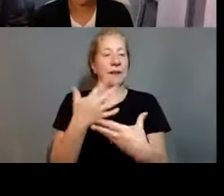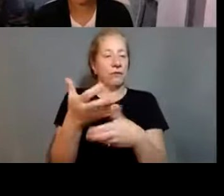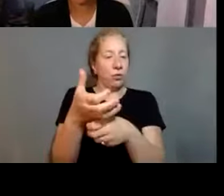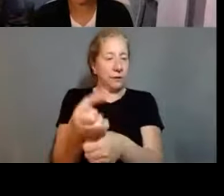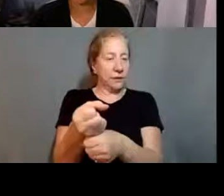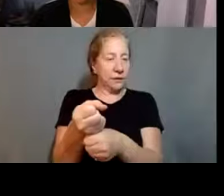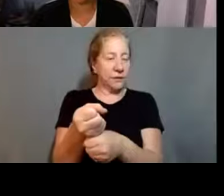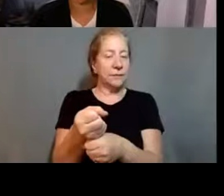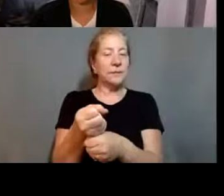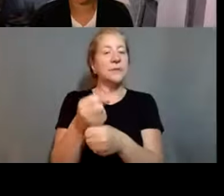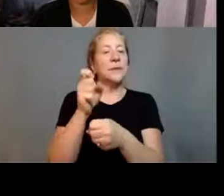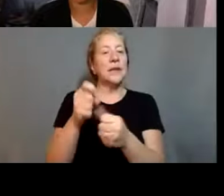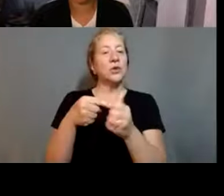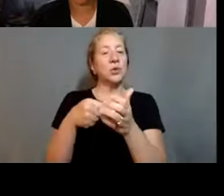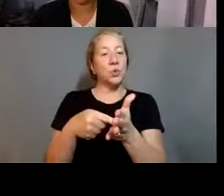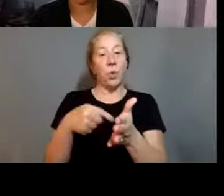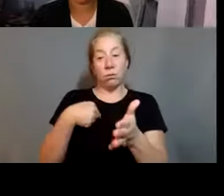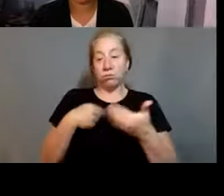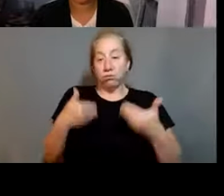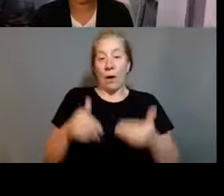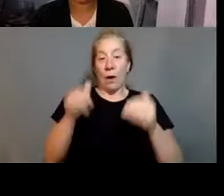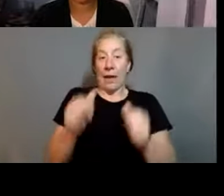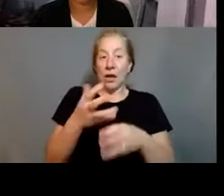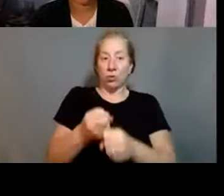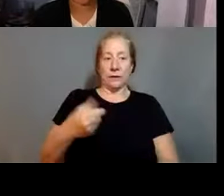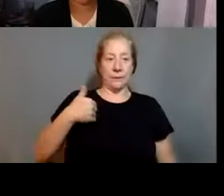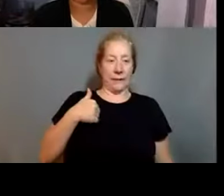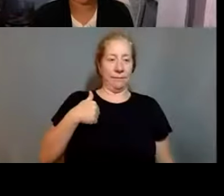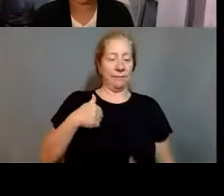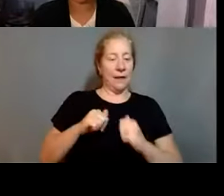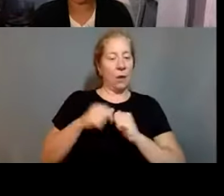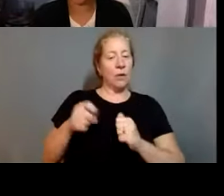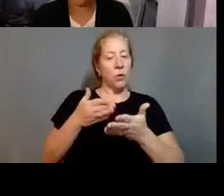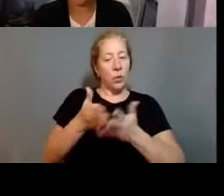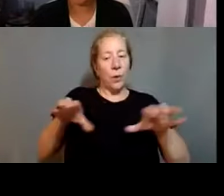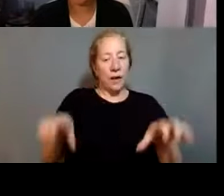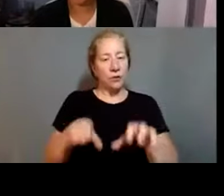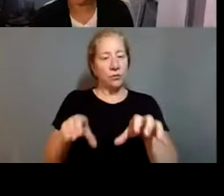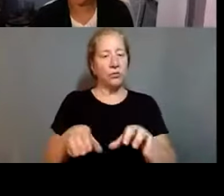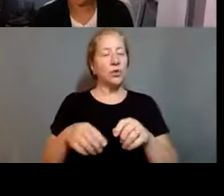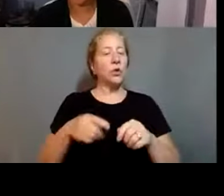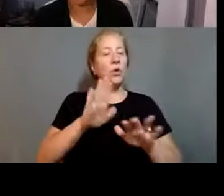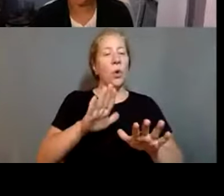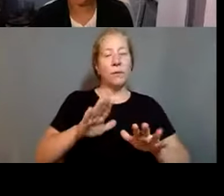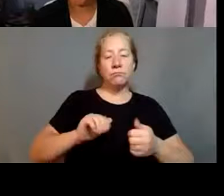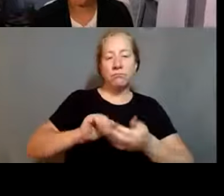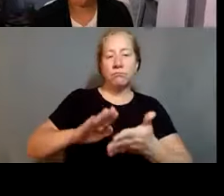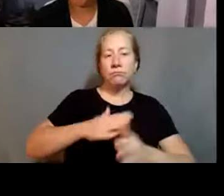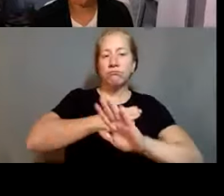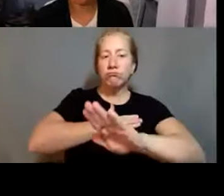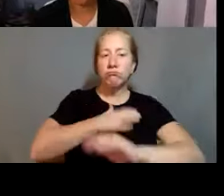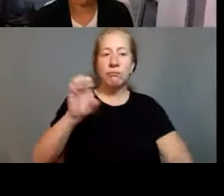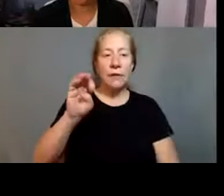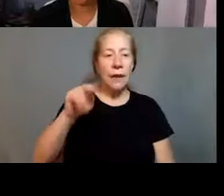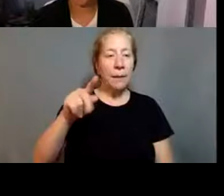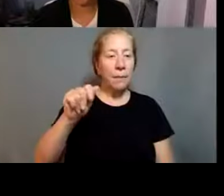you've got to show yourself to be trustworthy, right? And what kind of empathy, are we showing empathy to